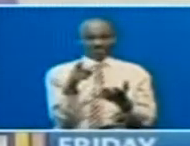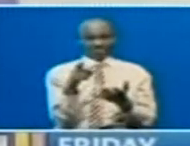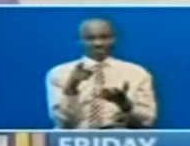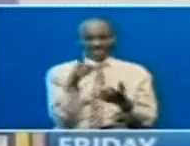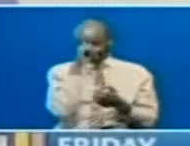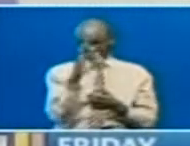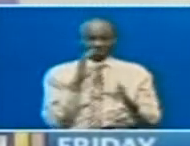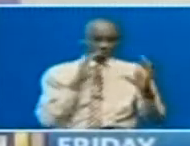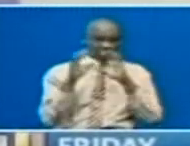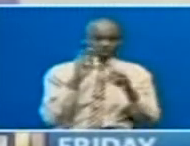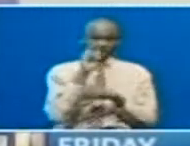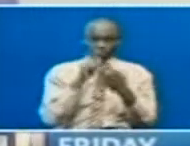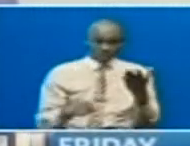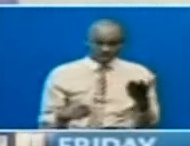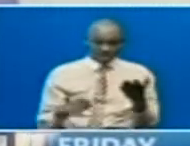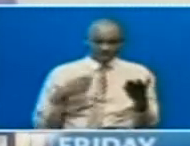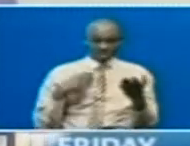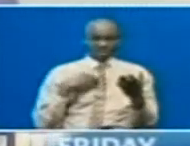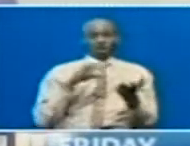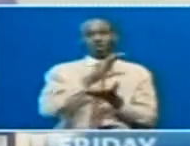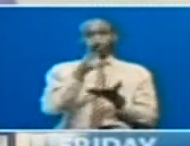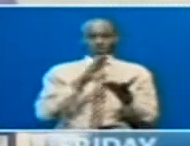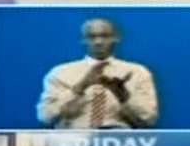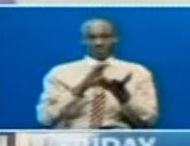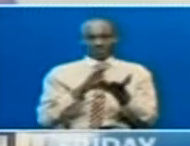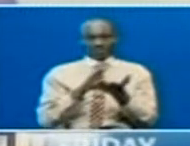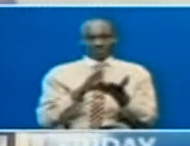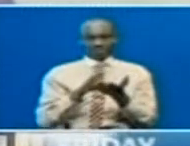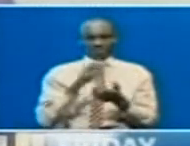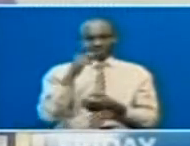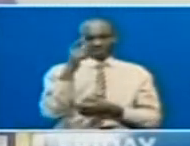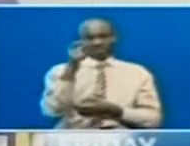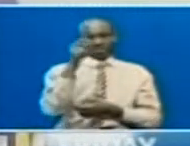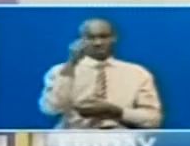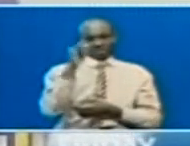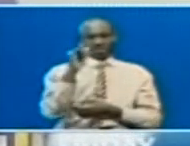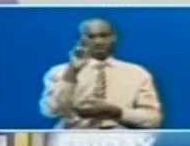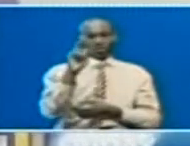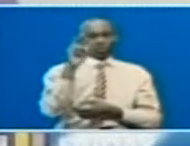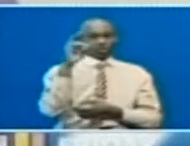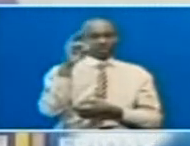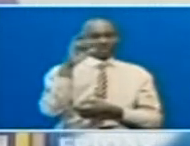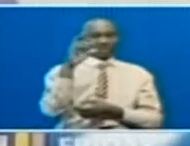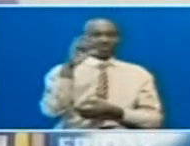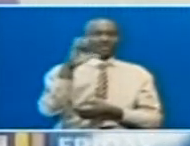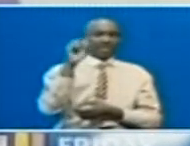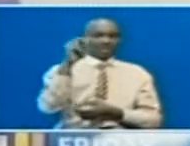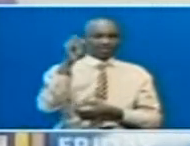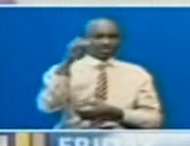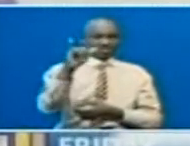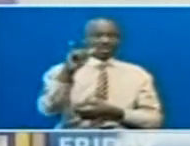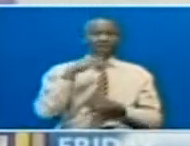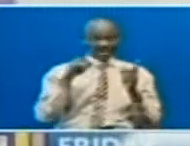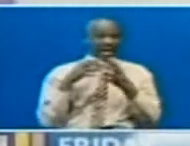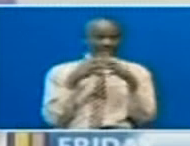serious communication, mm-hmm. we say constituency. Mm-hmm. Constituency. Okay. But the Americans or the North